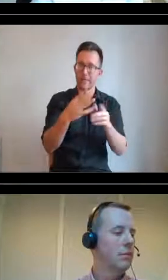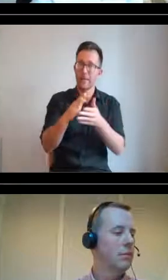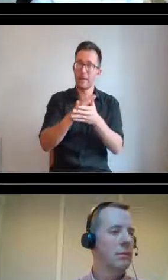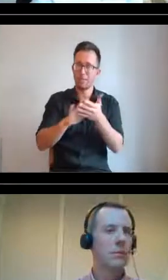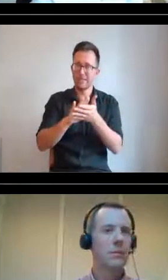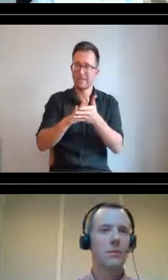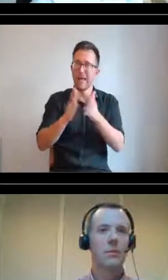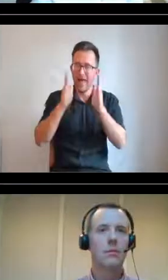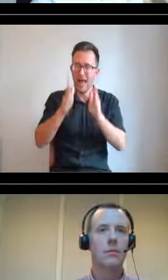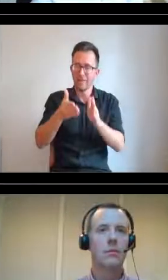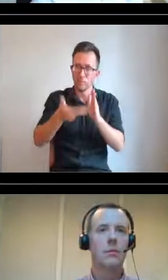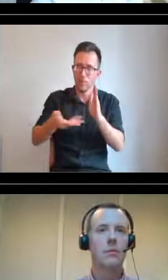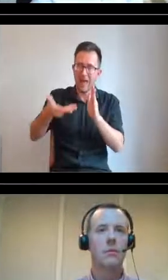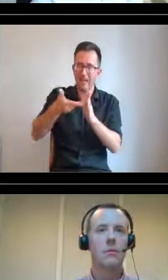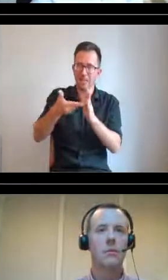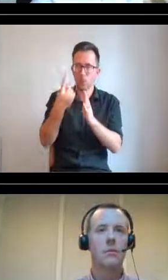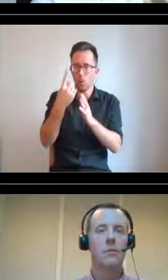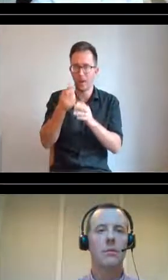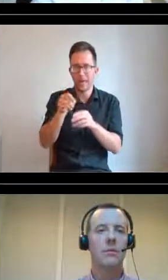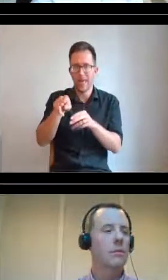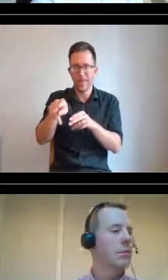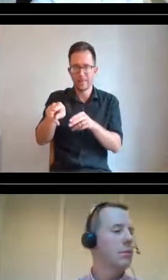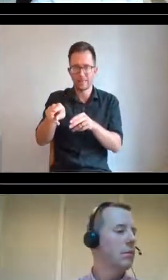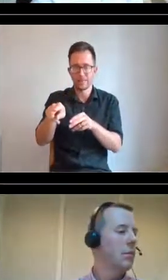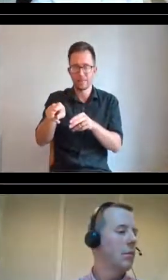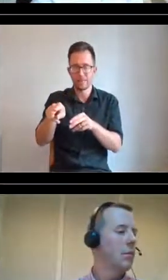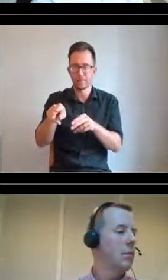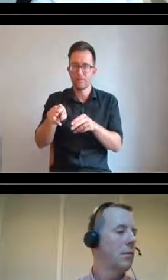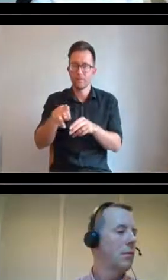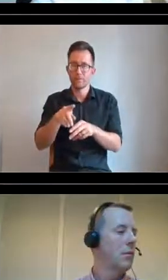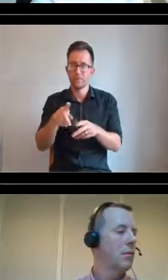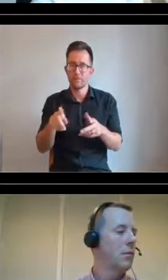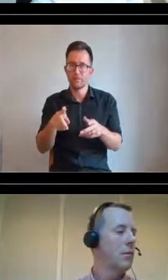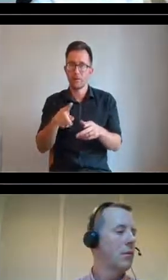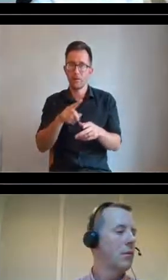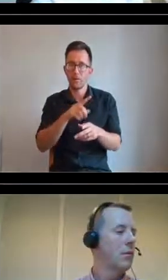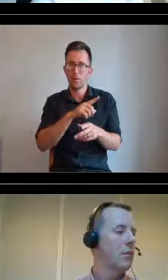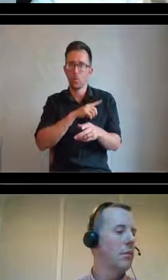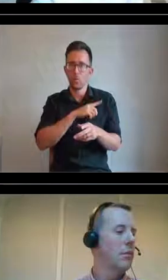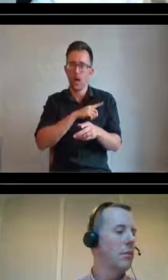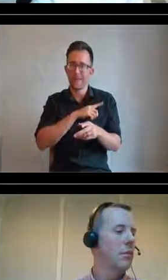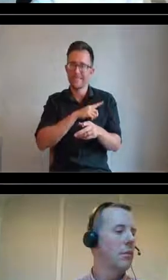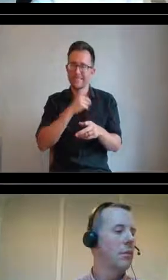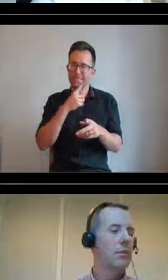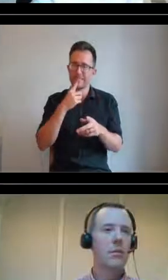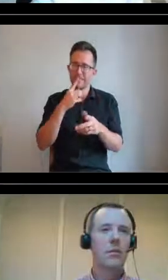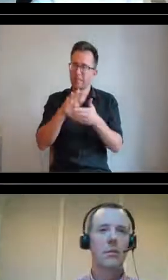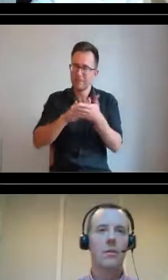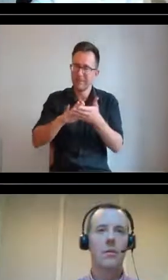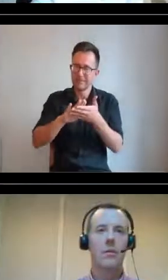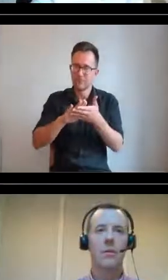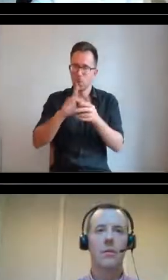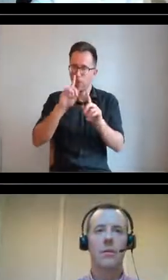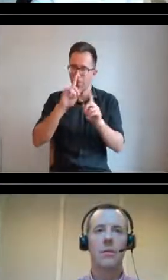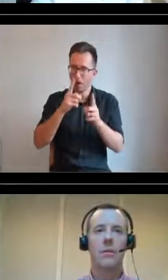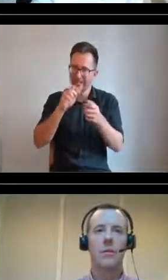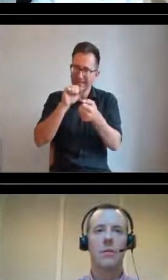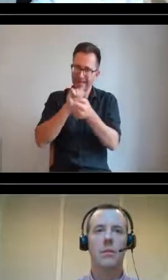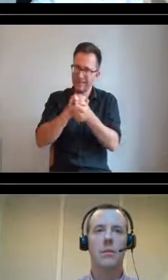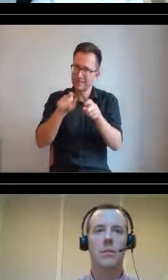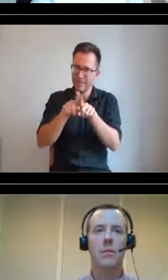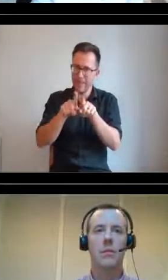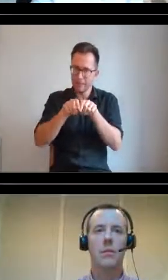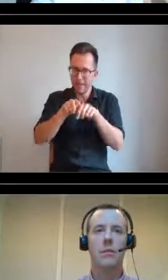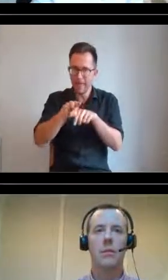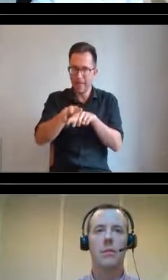gain. The merge type has to be a lane gain, otherwise it's a departure. So in fact, what would happen is